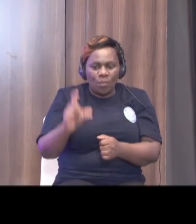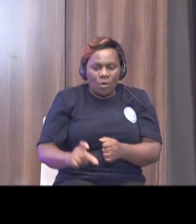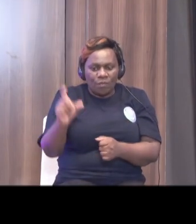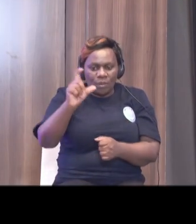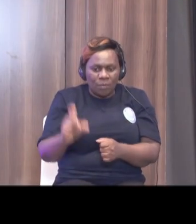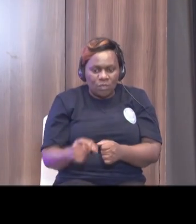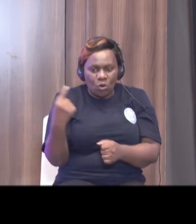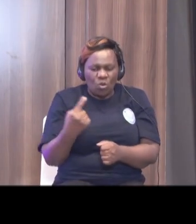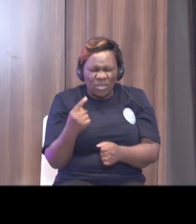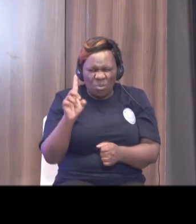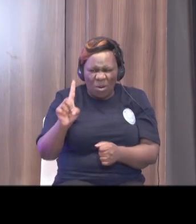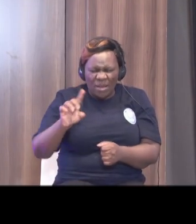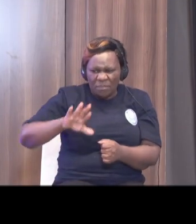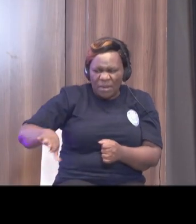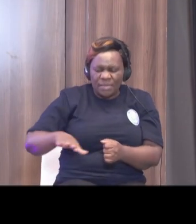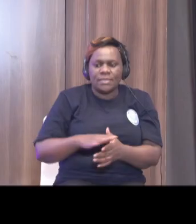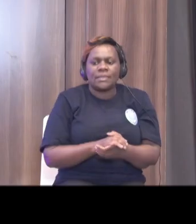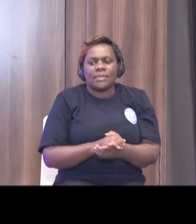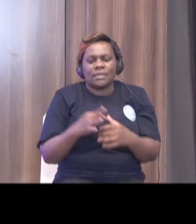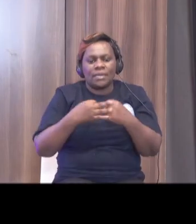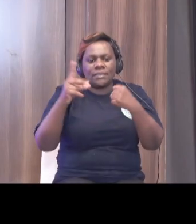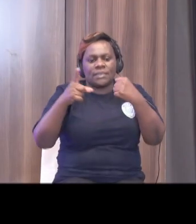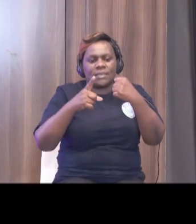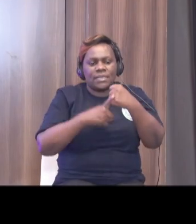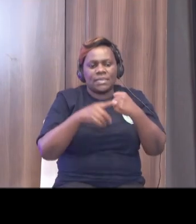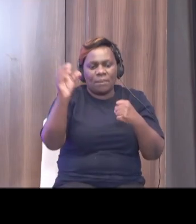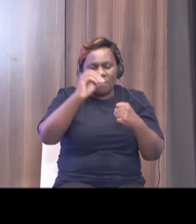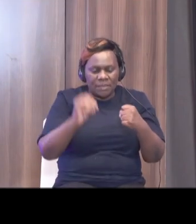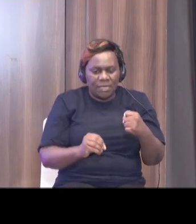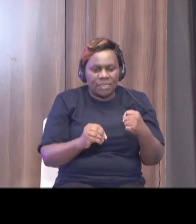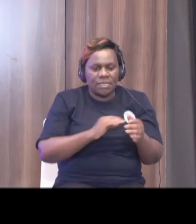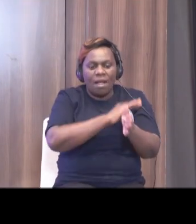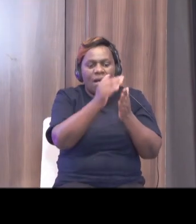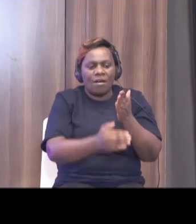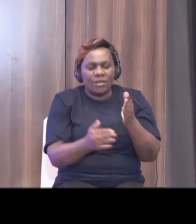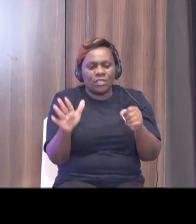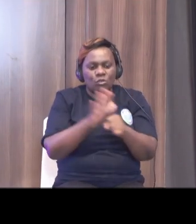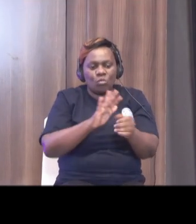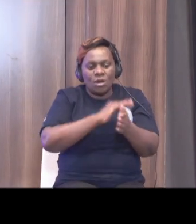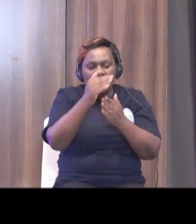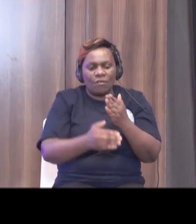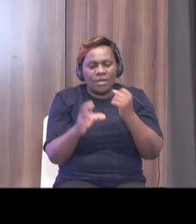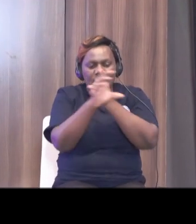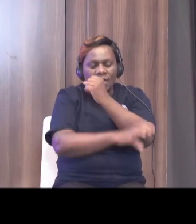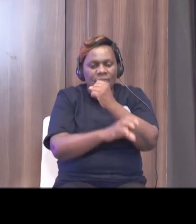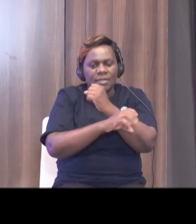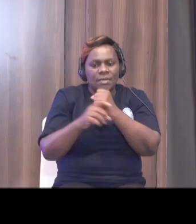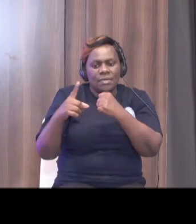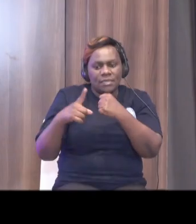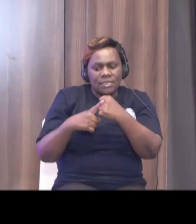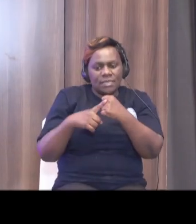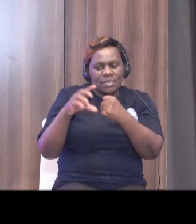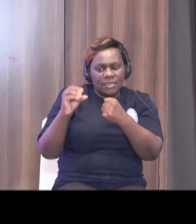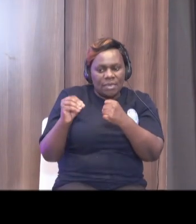beside Tierra del Fuego were under 86% of coverage, with a total coverage for the country of